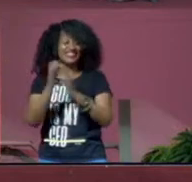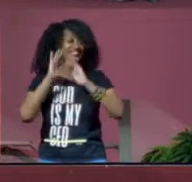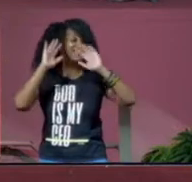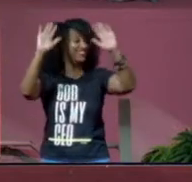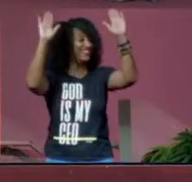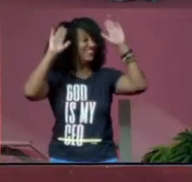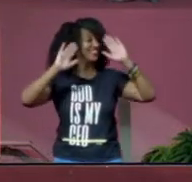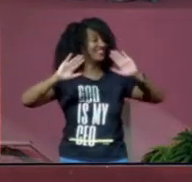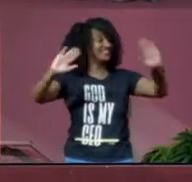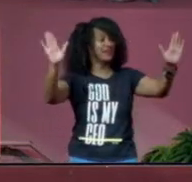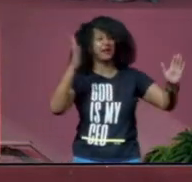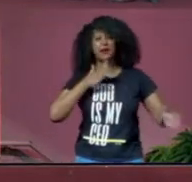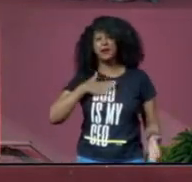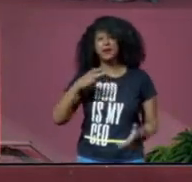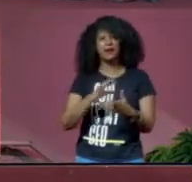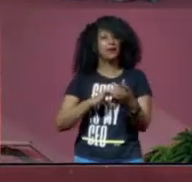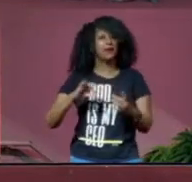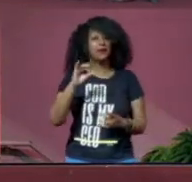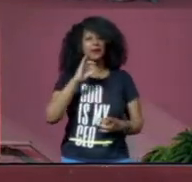in my